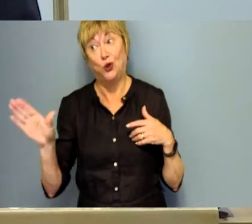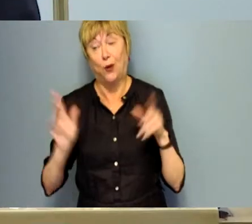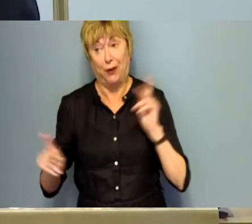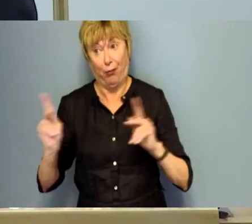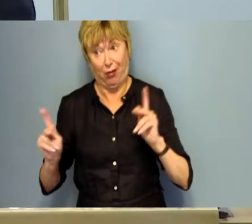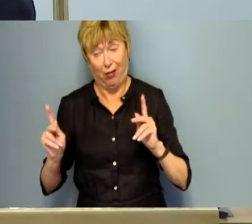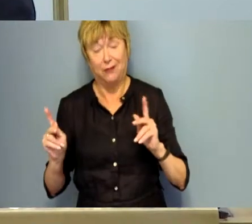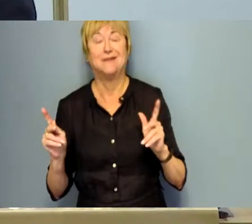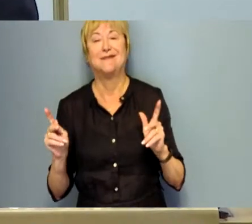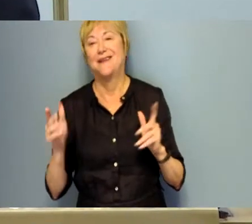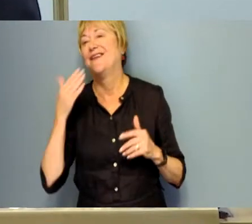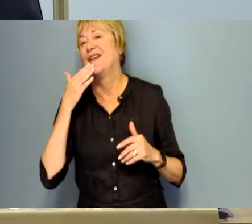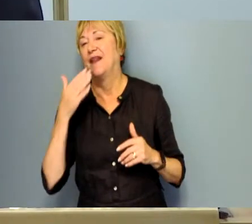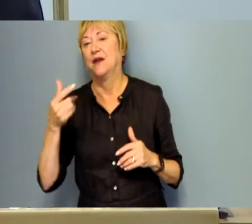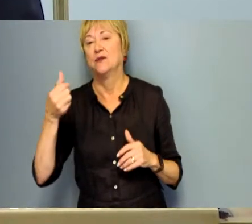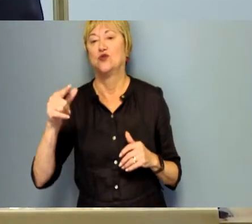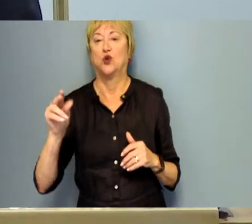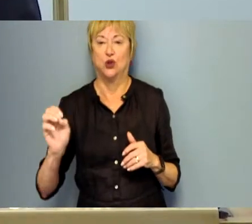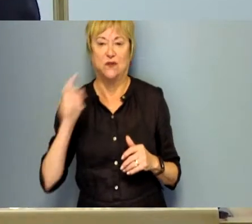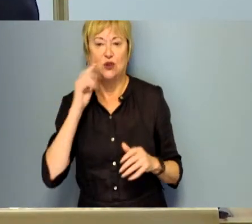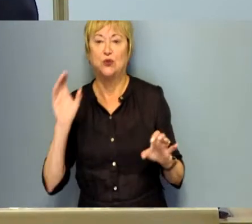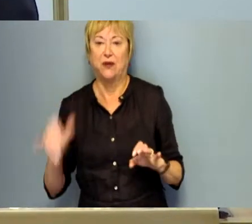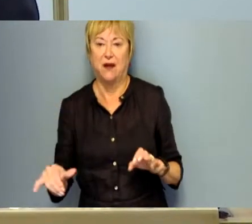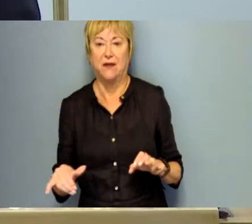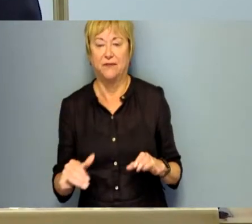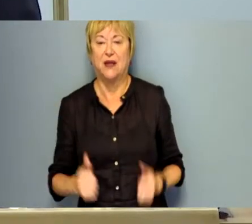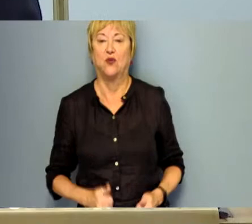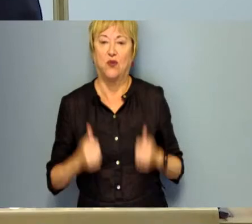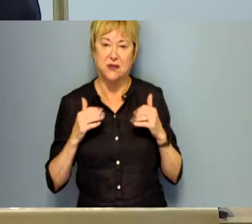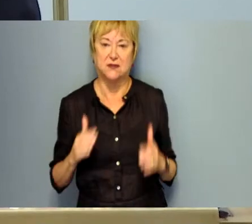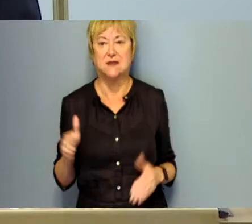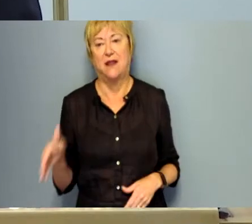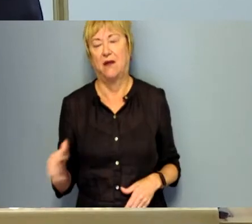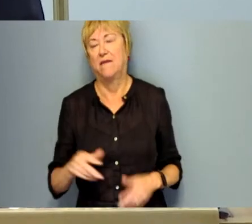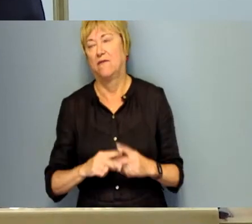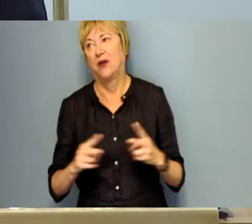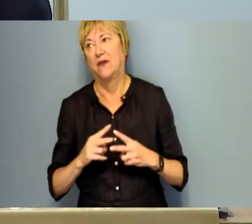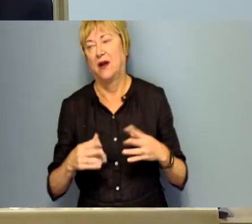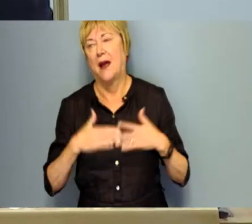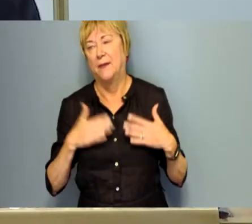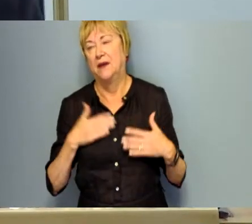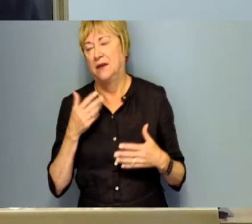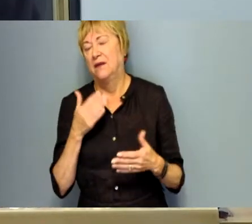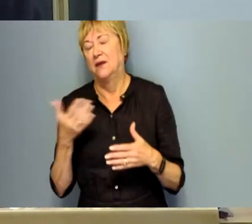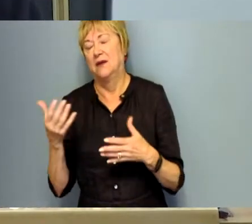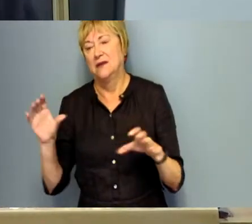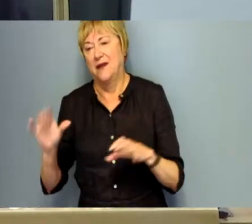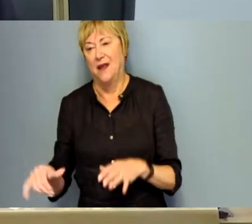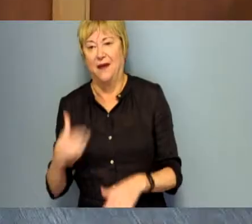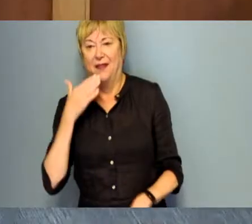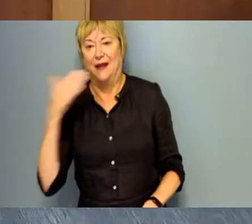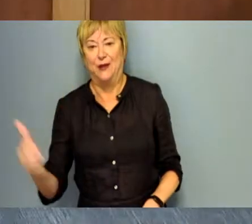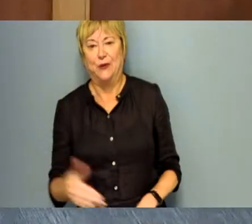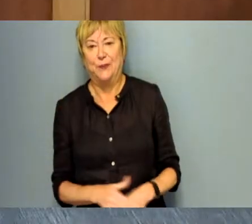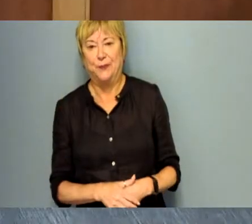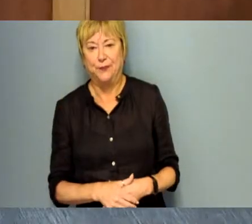did. So thank you, George, for doing it, and the residents down there are very happy that you got it done. Thank you.